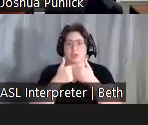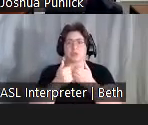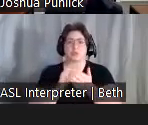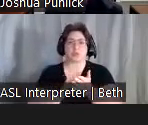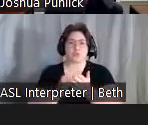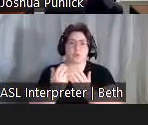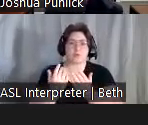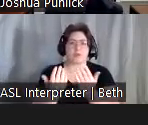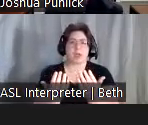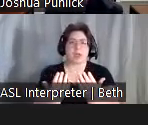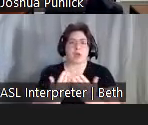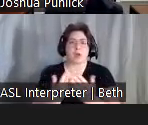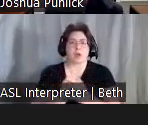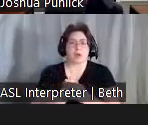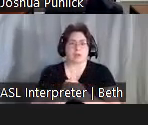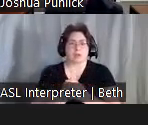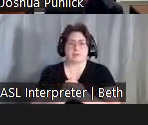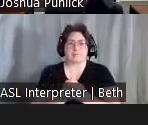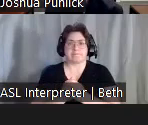fire, that